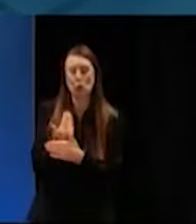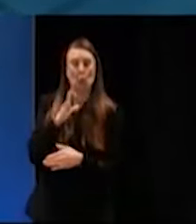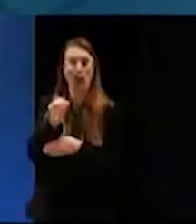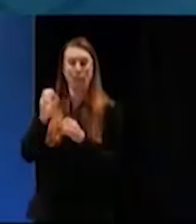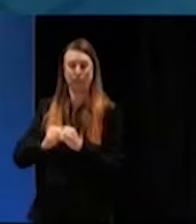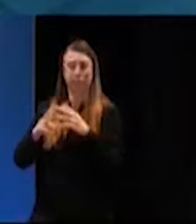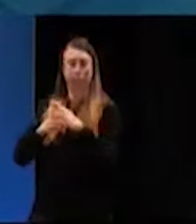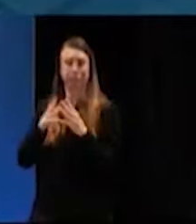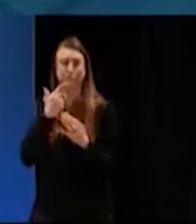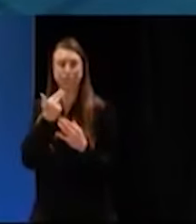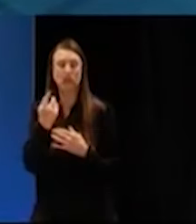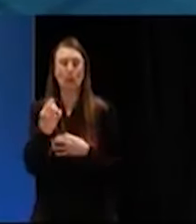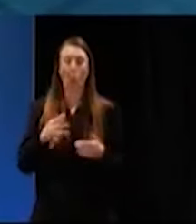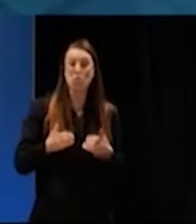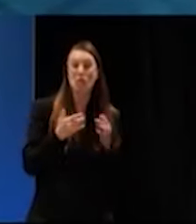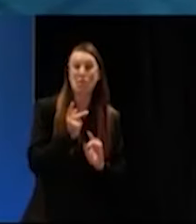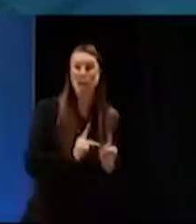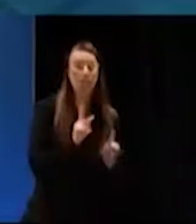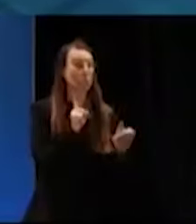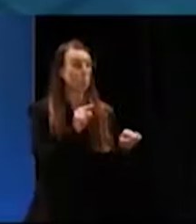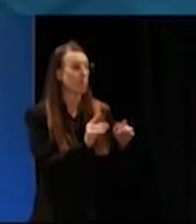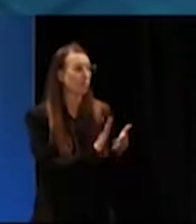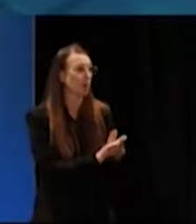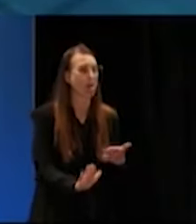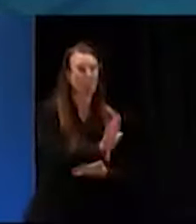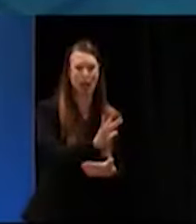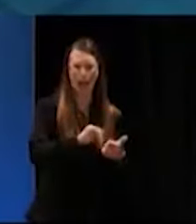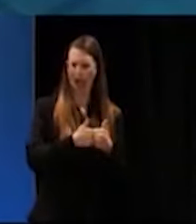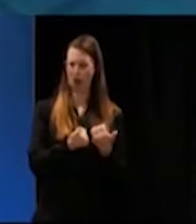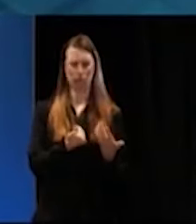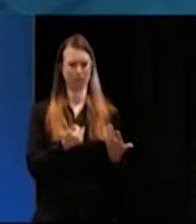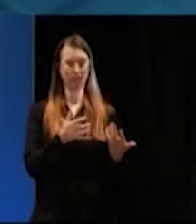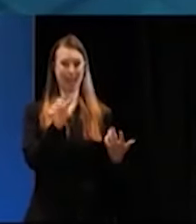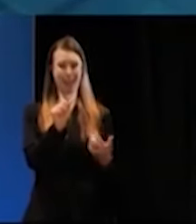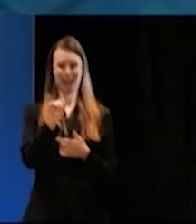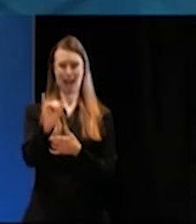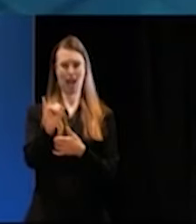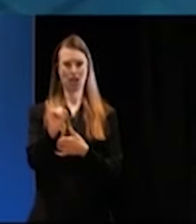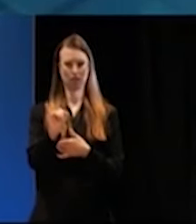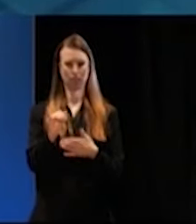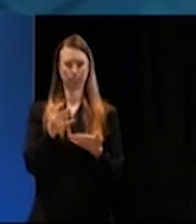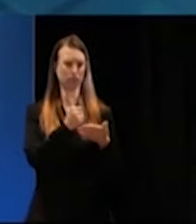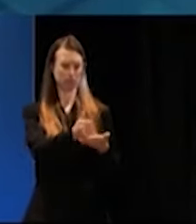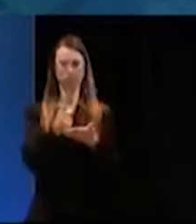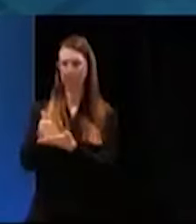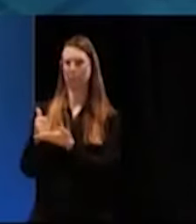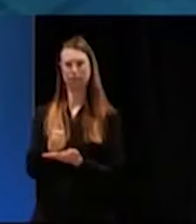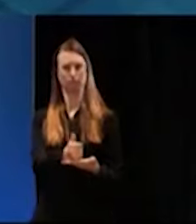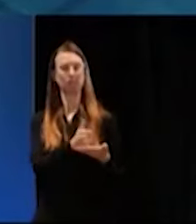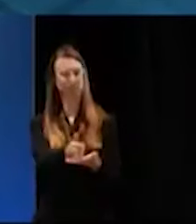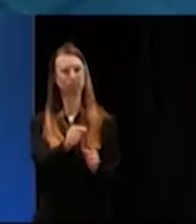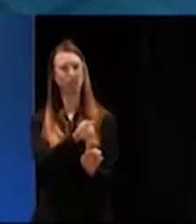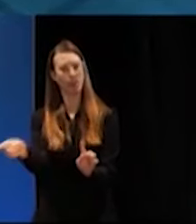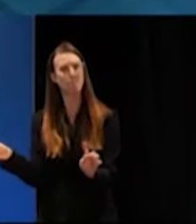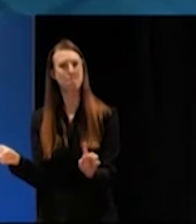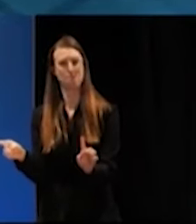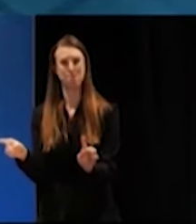or analysts? How do I make that available to them? How do we democratize artificial intelligence? We're doing it right here in the state of New York. Takes a little bit of energy,